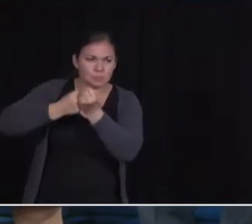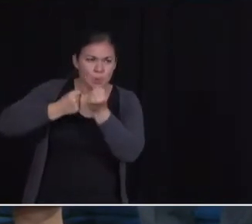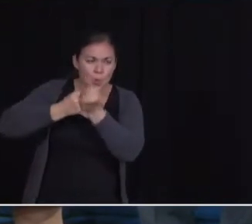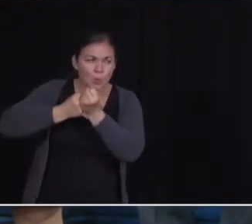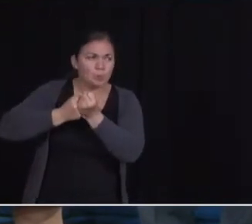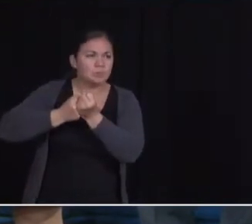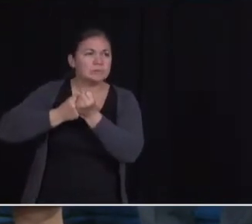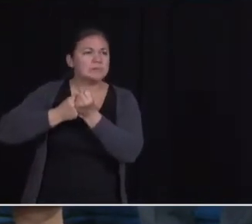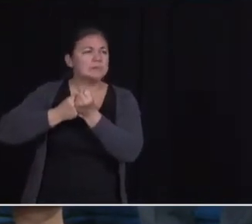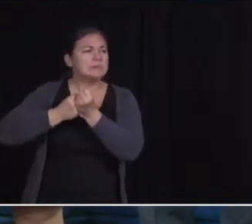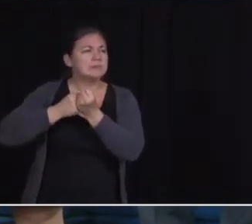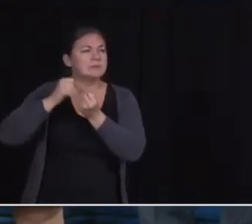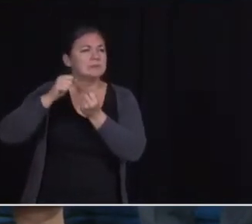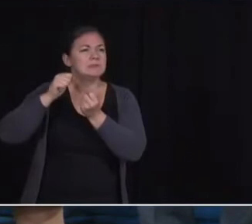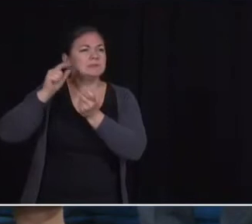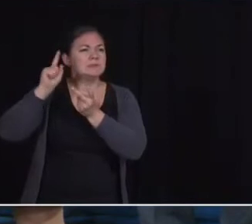restrictions?